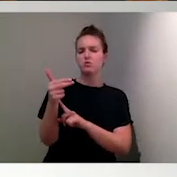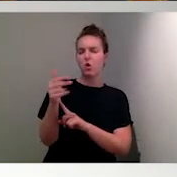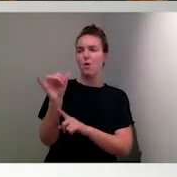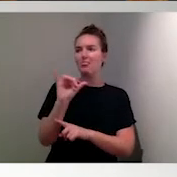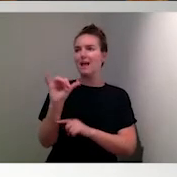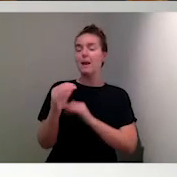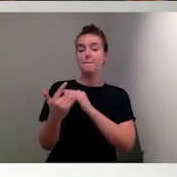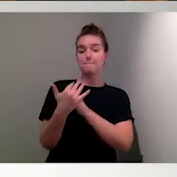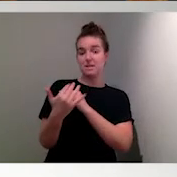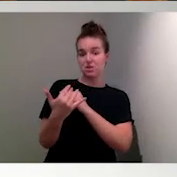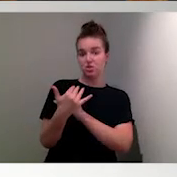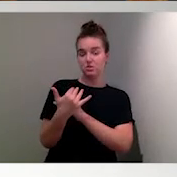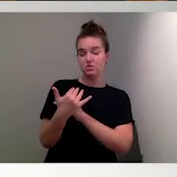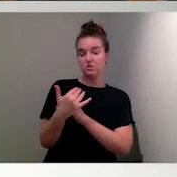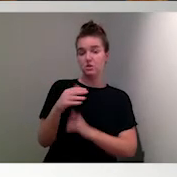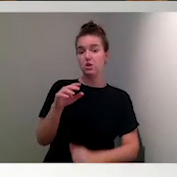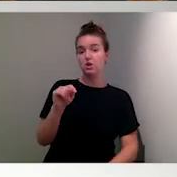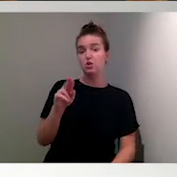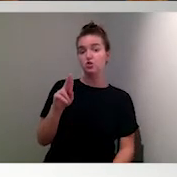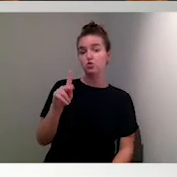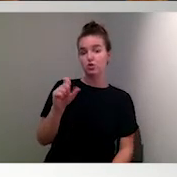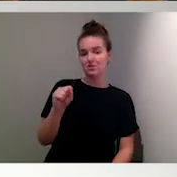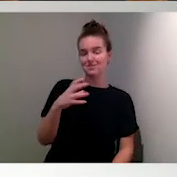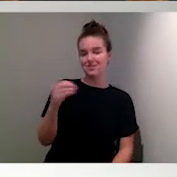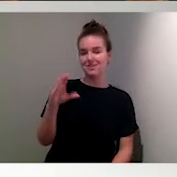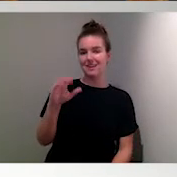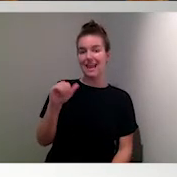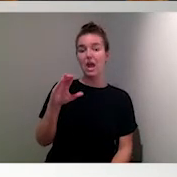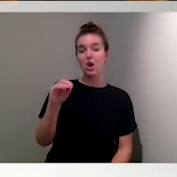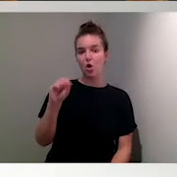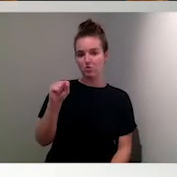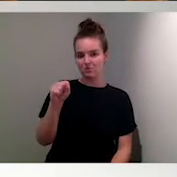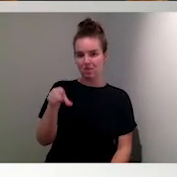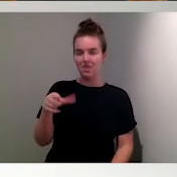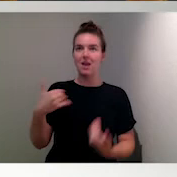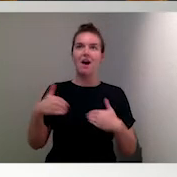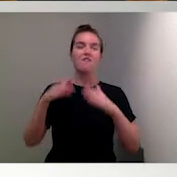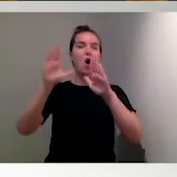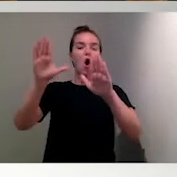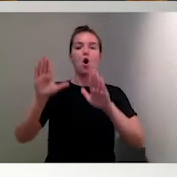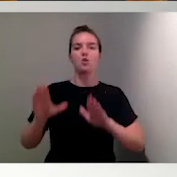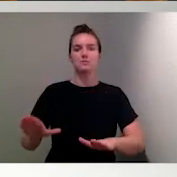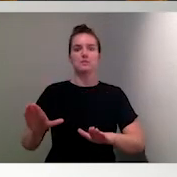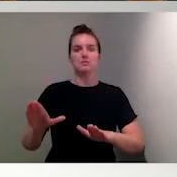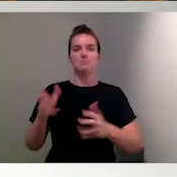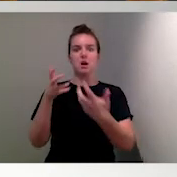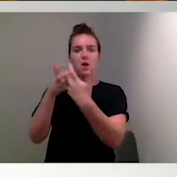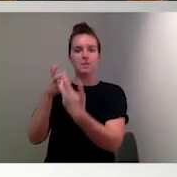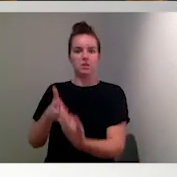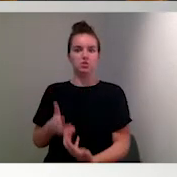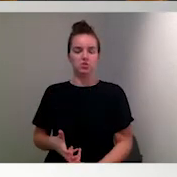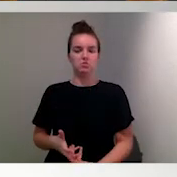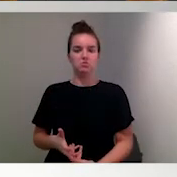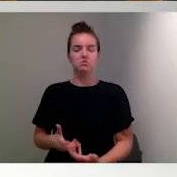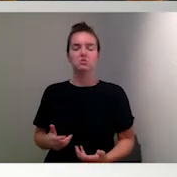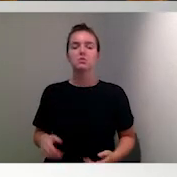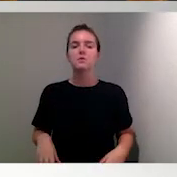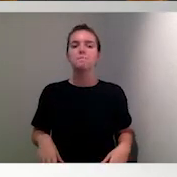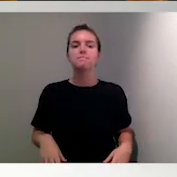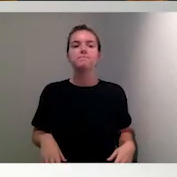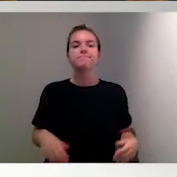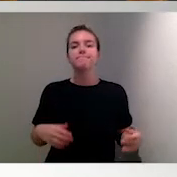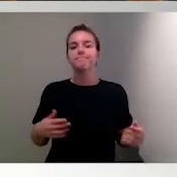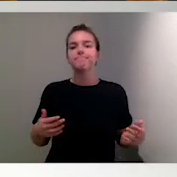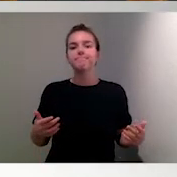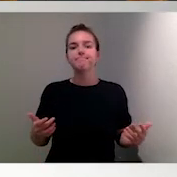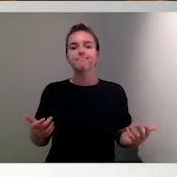has fabulous accommodations for the disabled, I don't really have a cap on it.